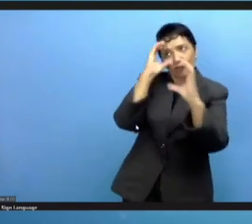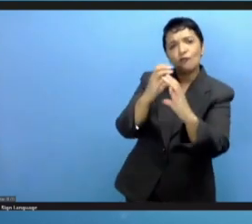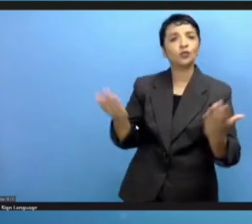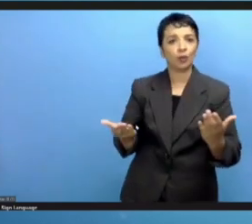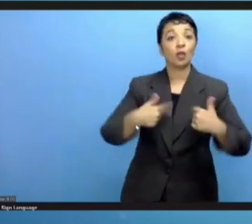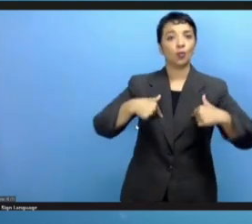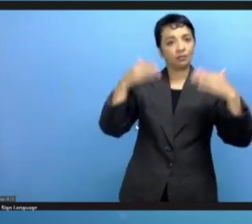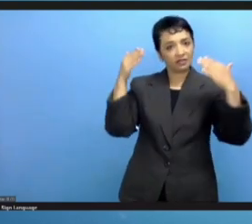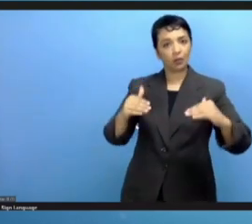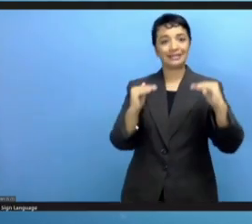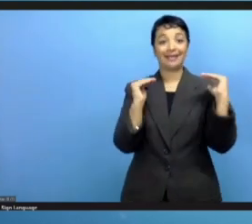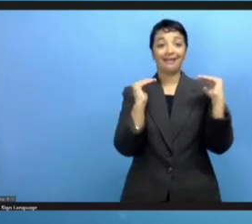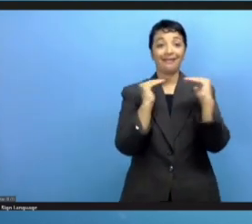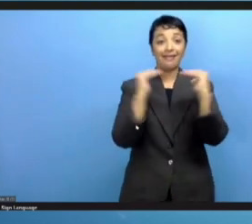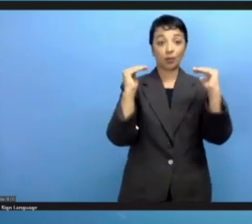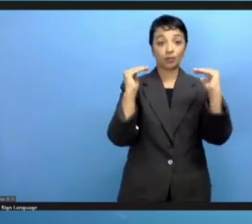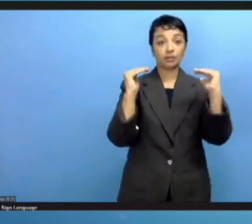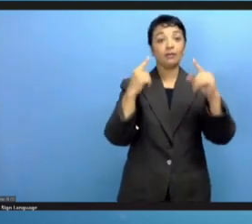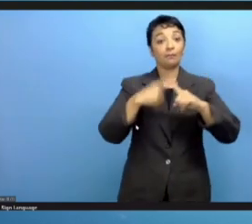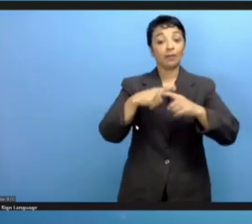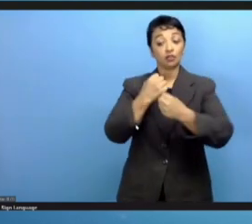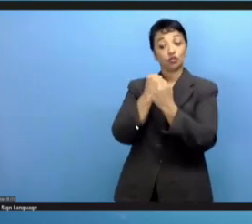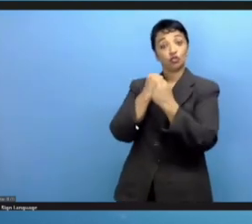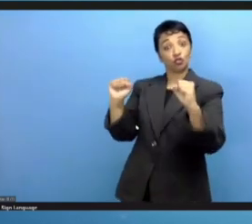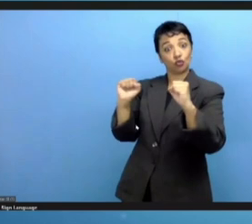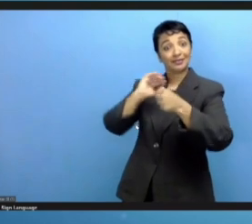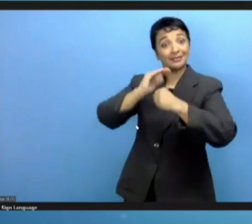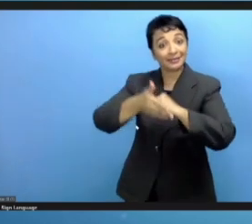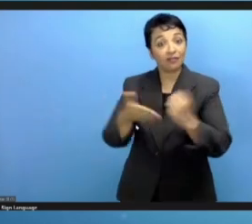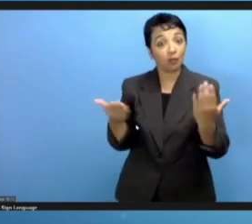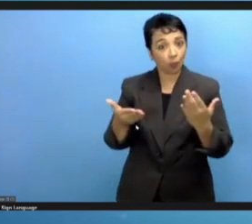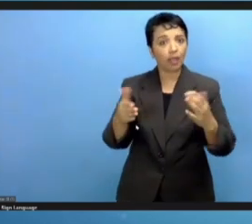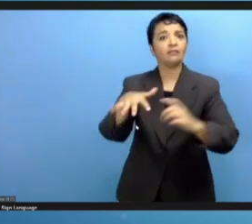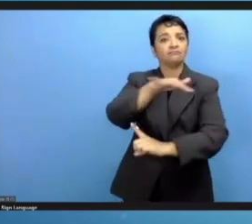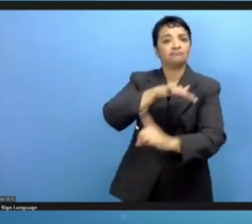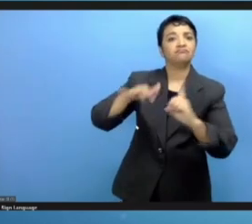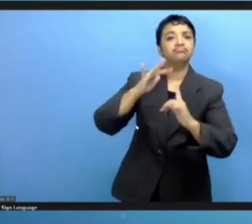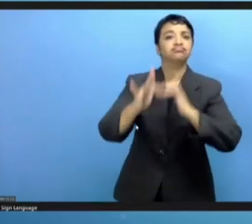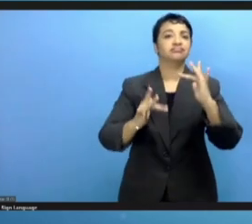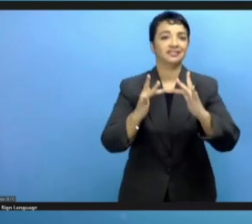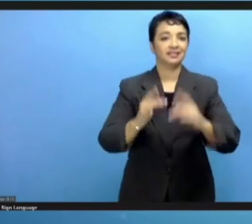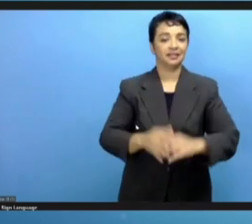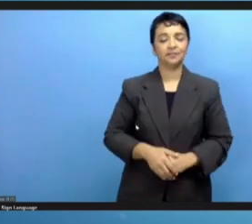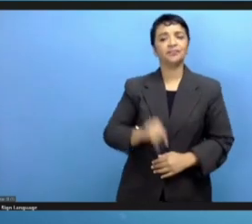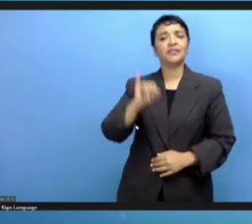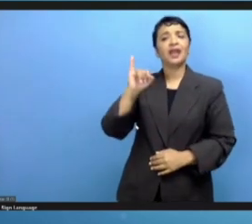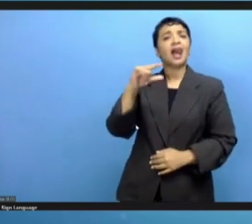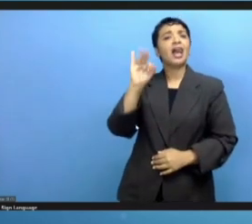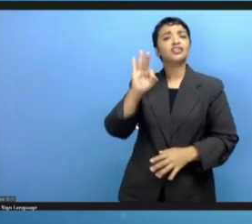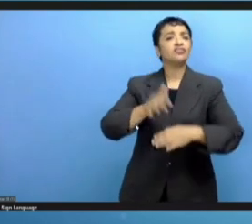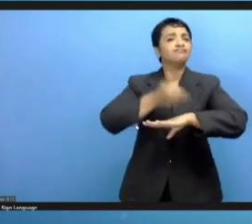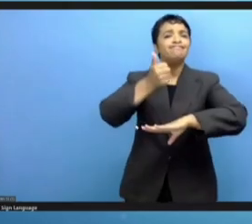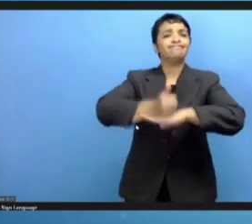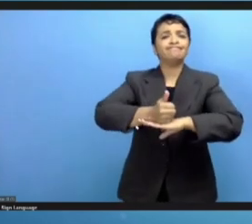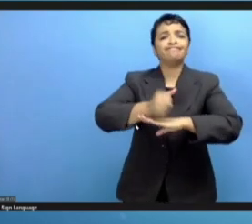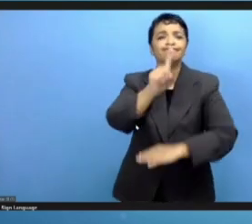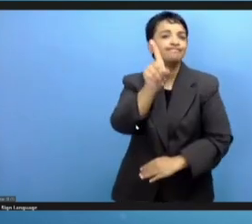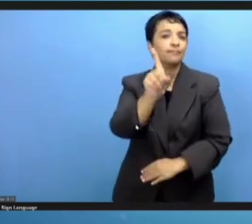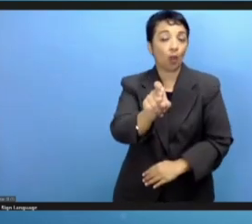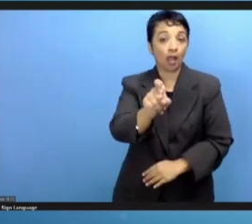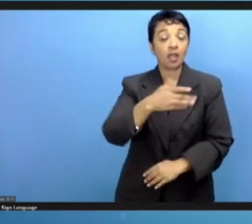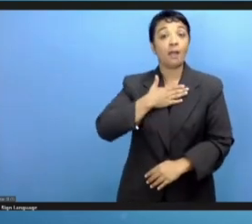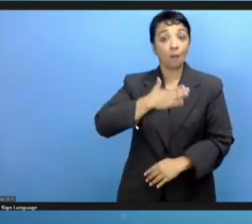security in cyberspace. The IGF was created to pave the way for discussions on issues that